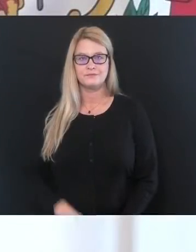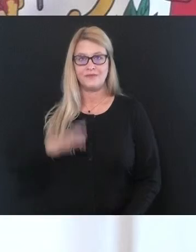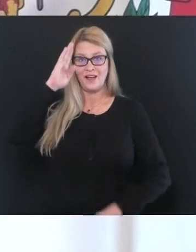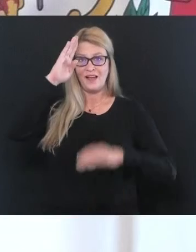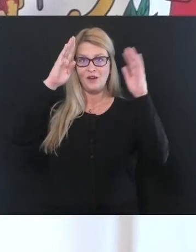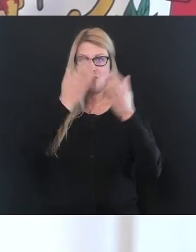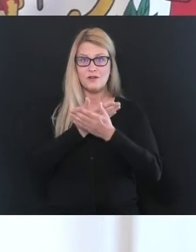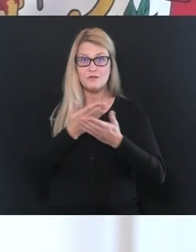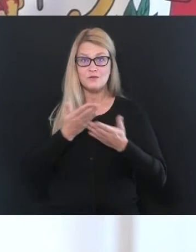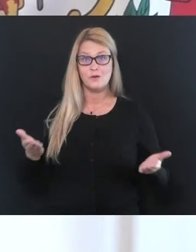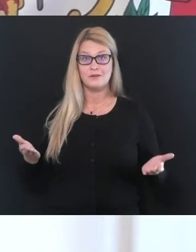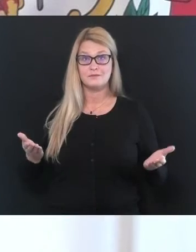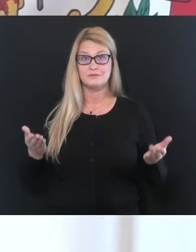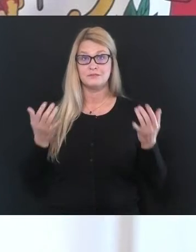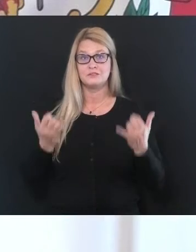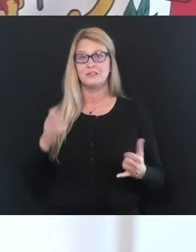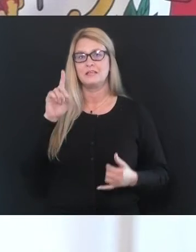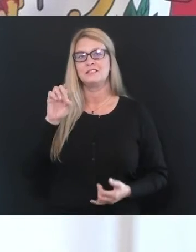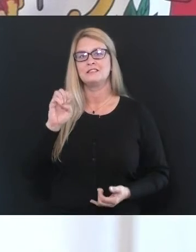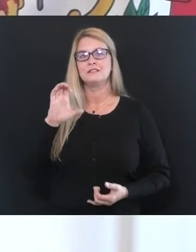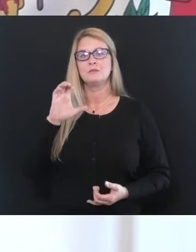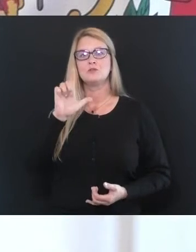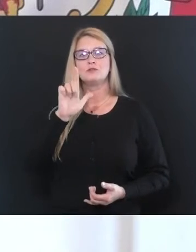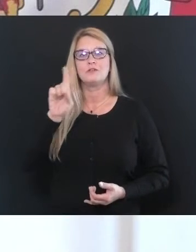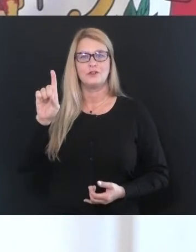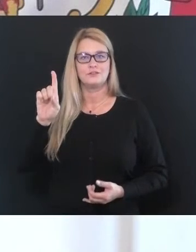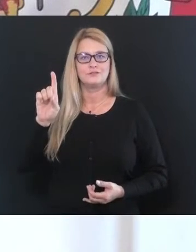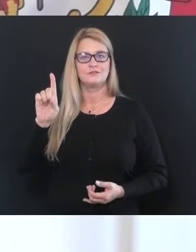Hello, everyone. It's December the 21st.